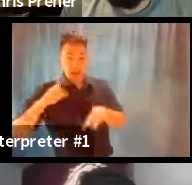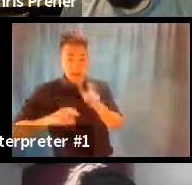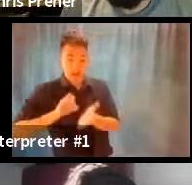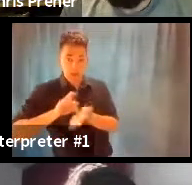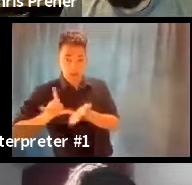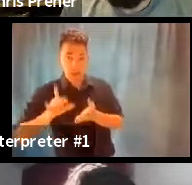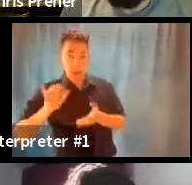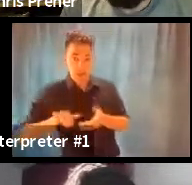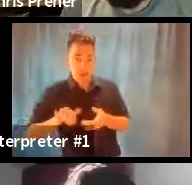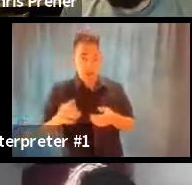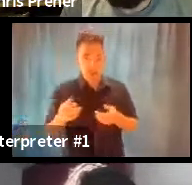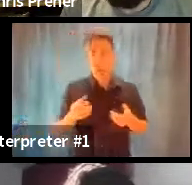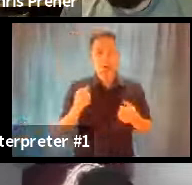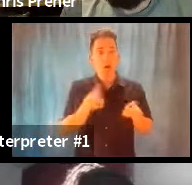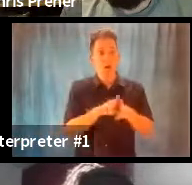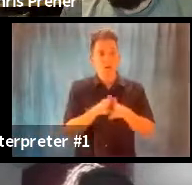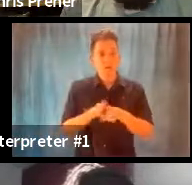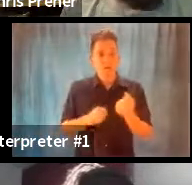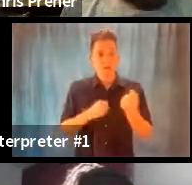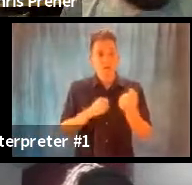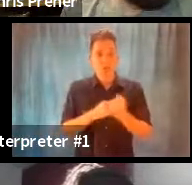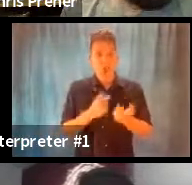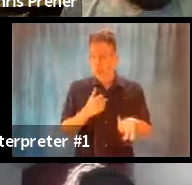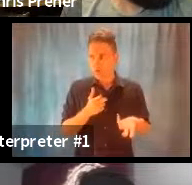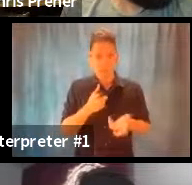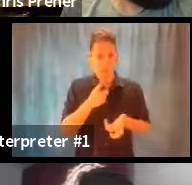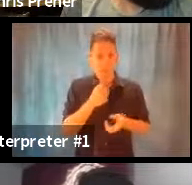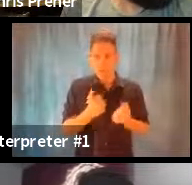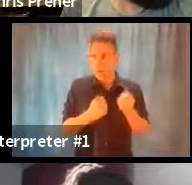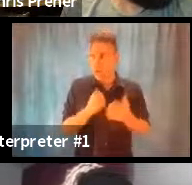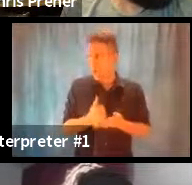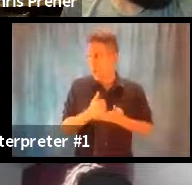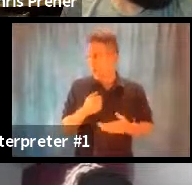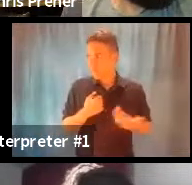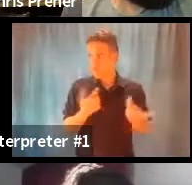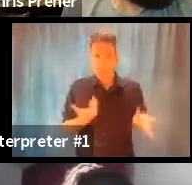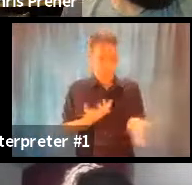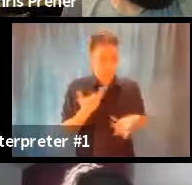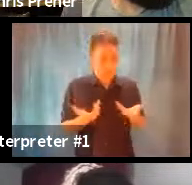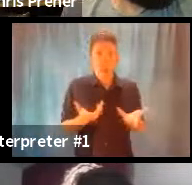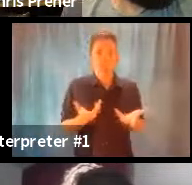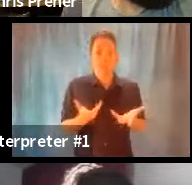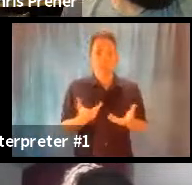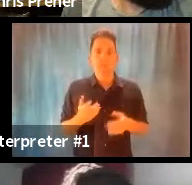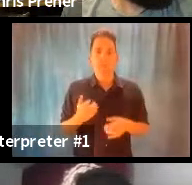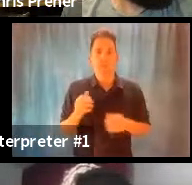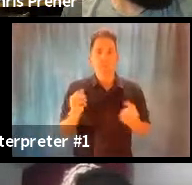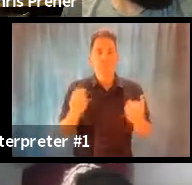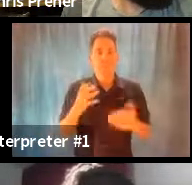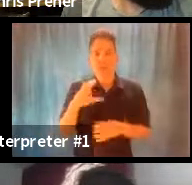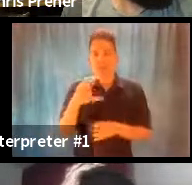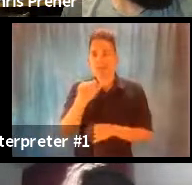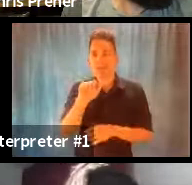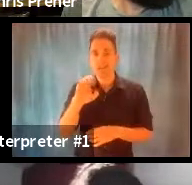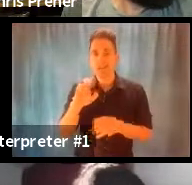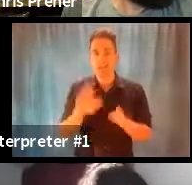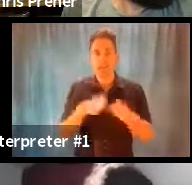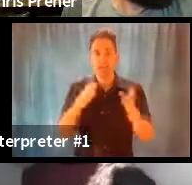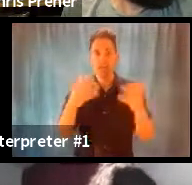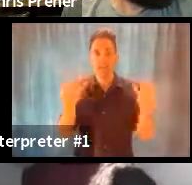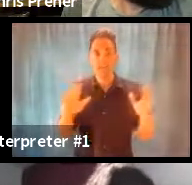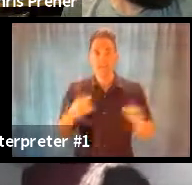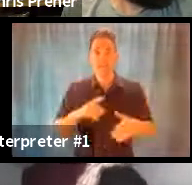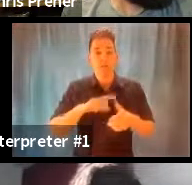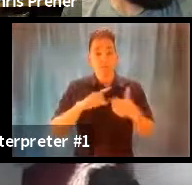that often left people wondering who was there to help them. We have opened over 1,000 case files and have convened for nearly 600